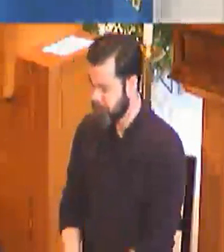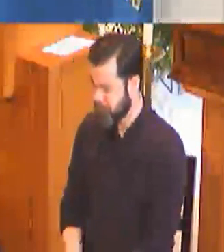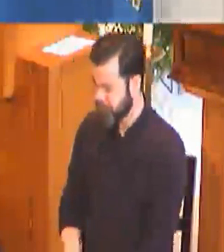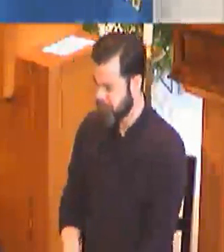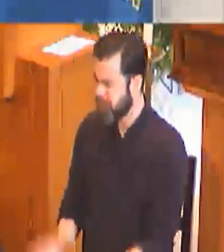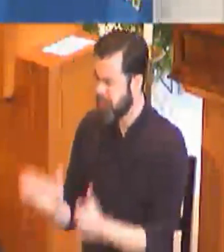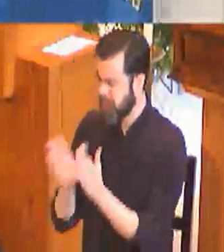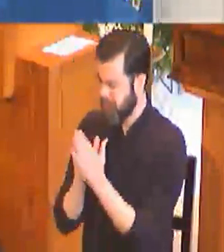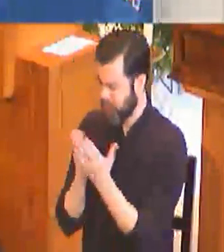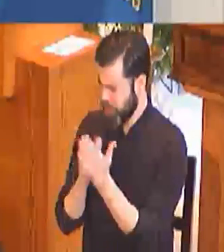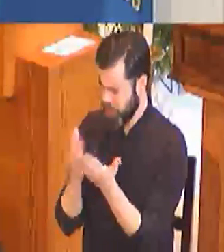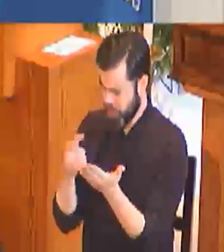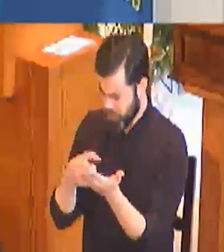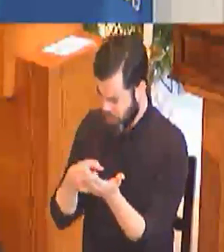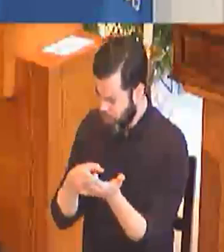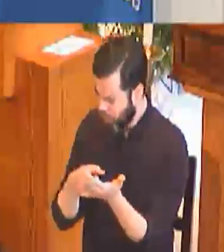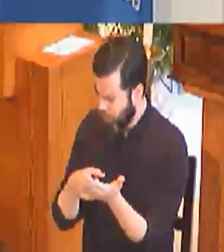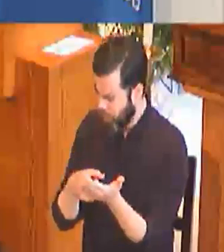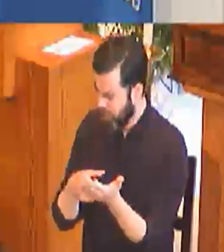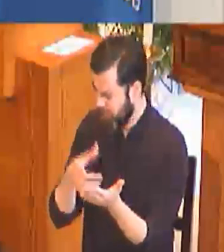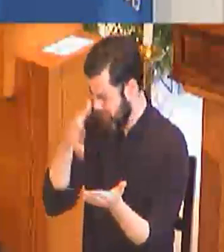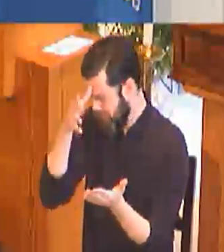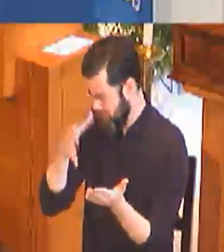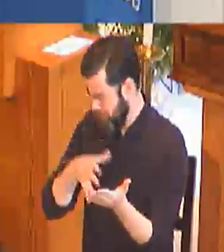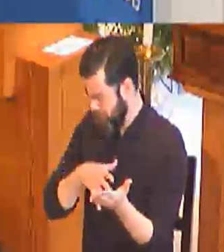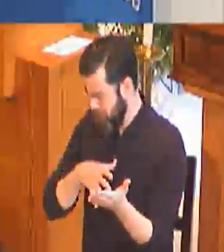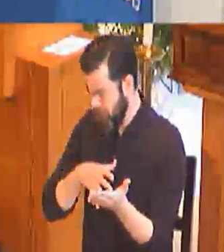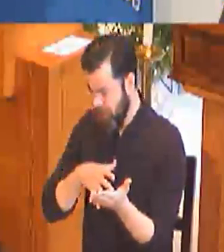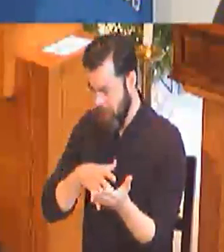Hendricks. And in this book, he talks about